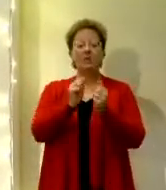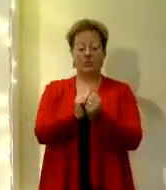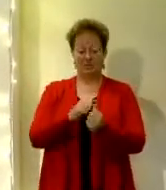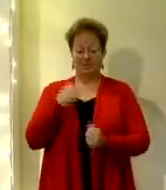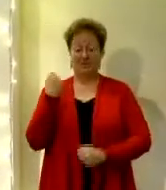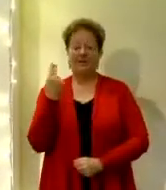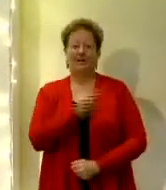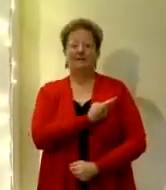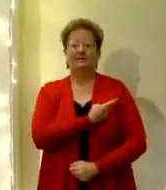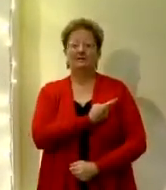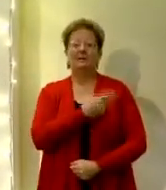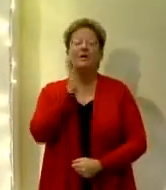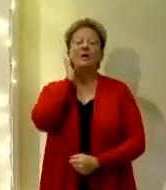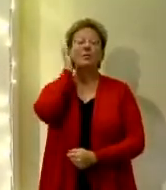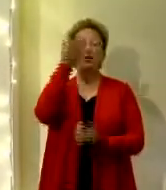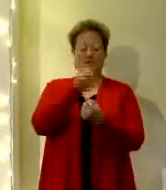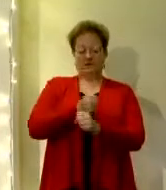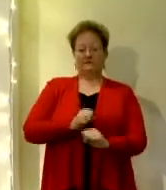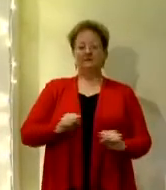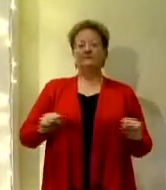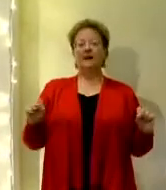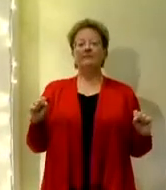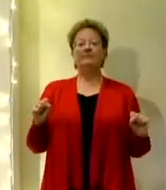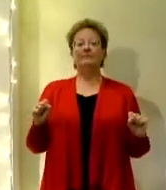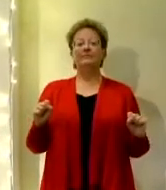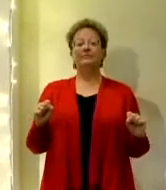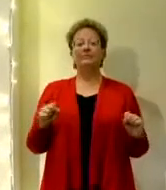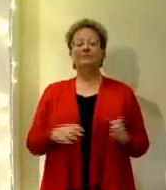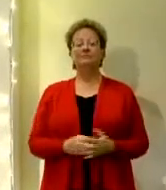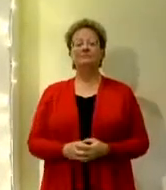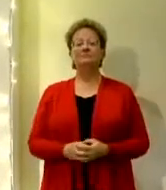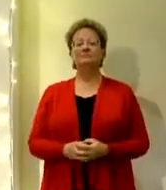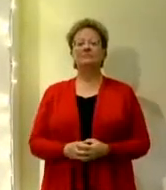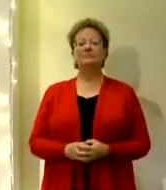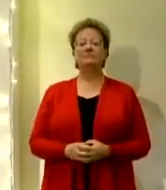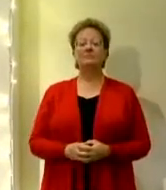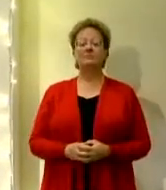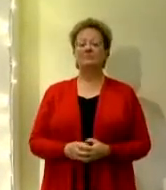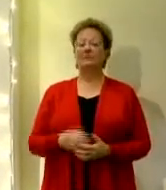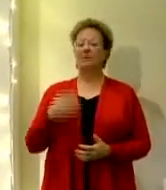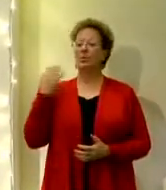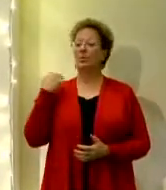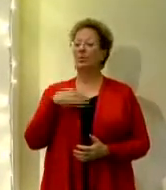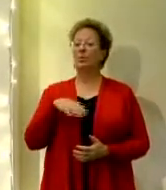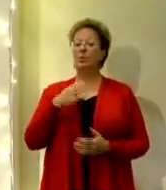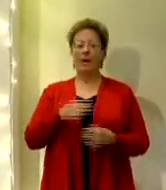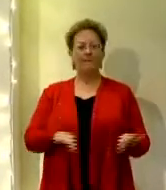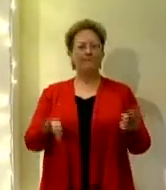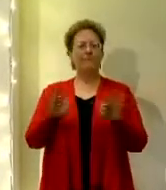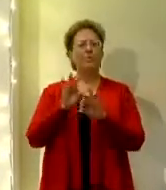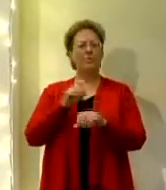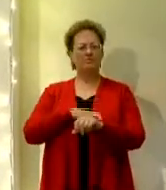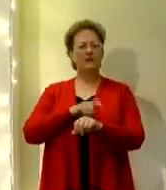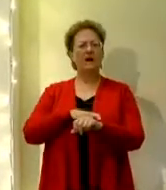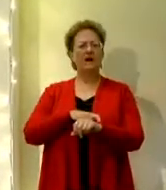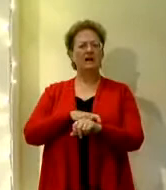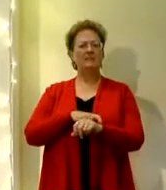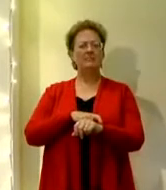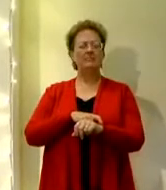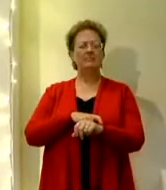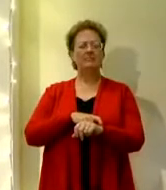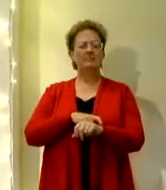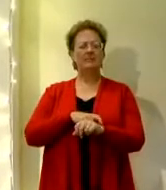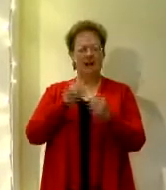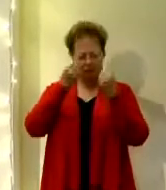us, and he will save. And the quality of that announcement beat out